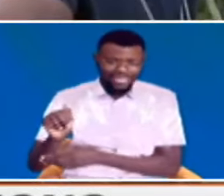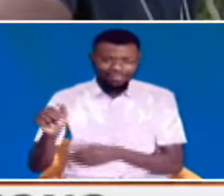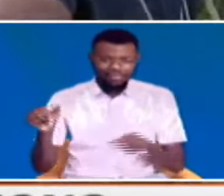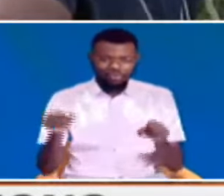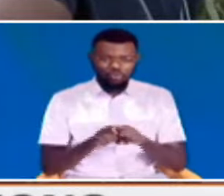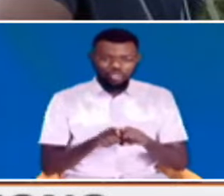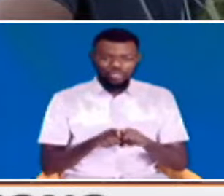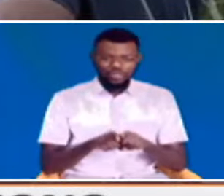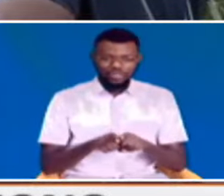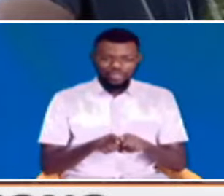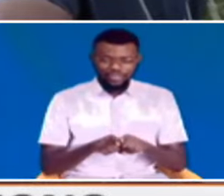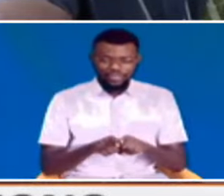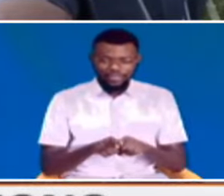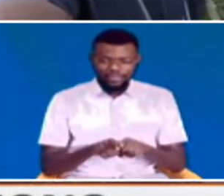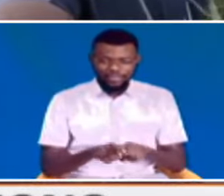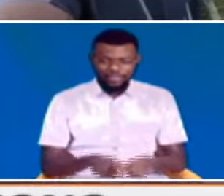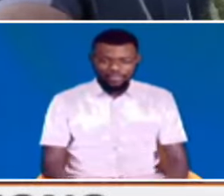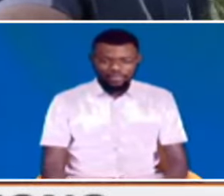have to continue.